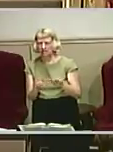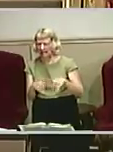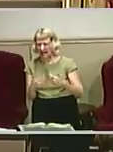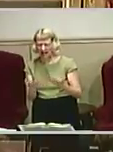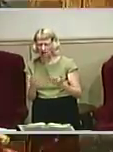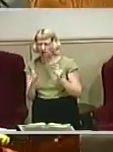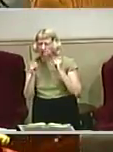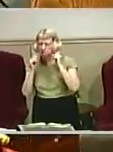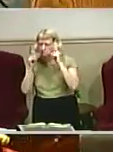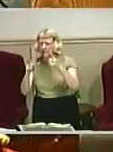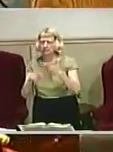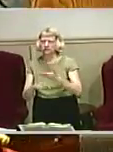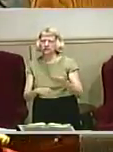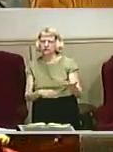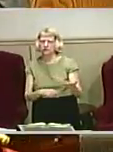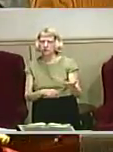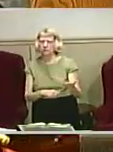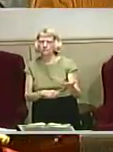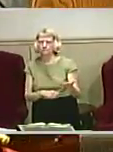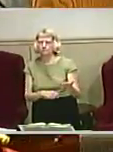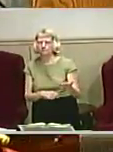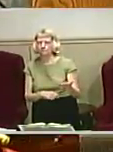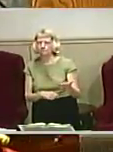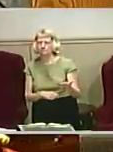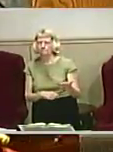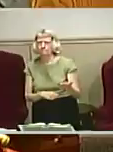And it's an amazing thing.